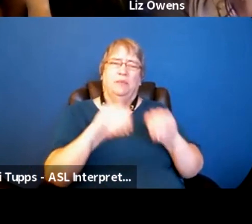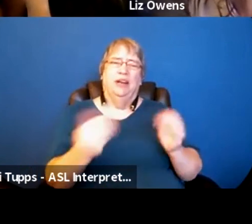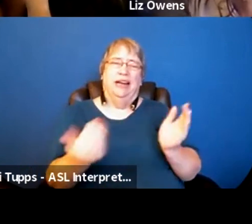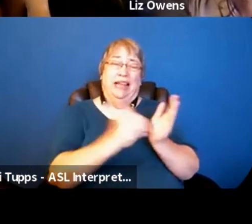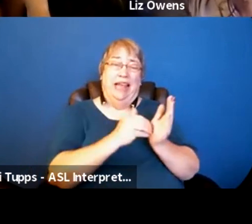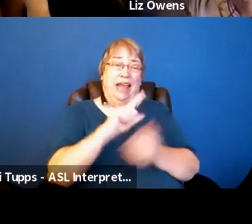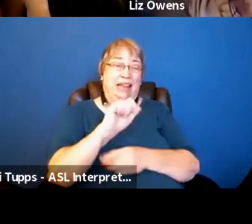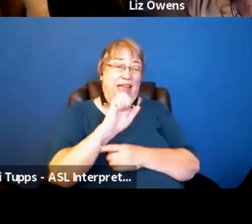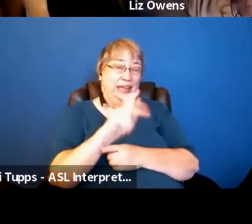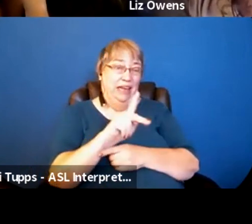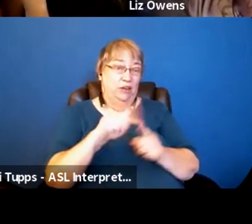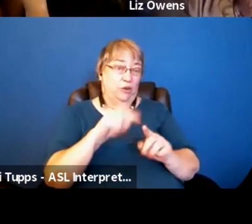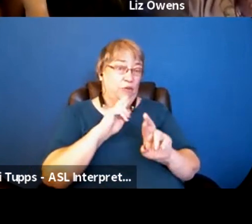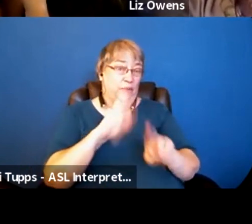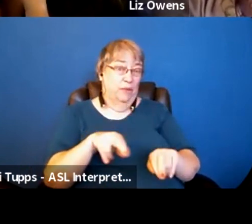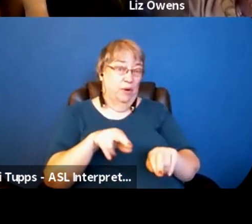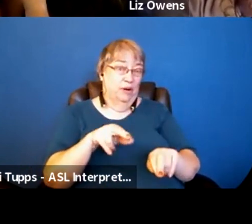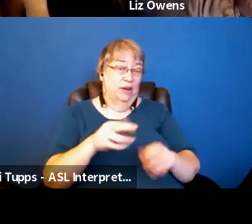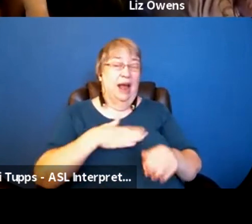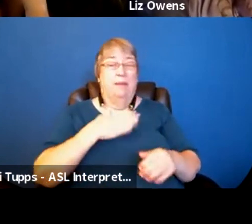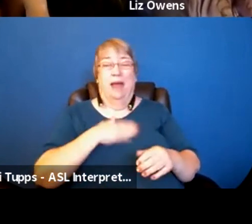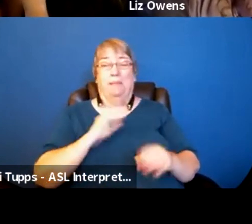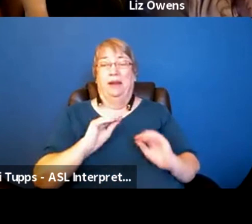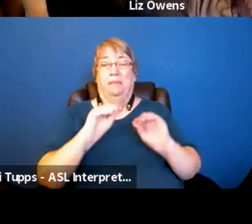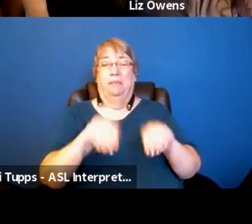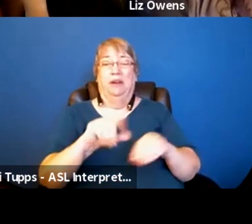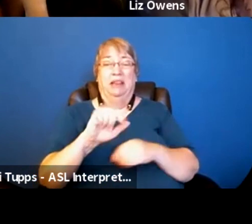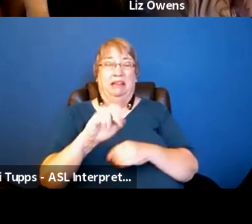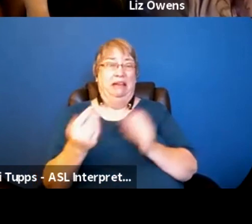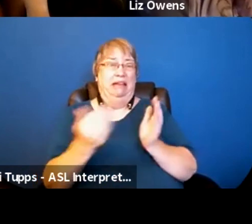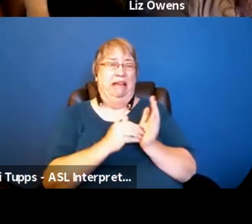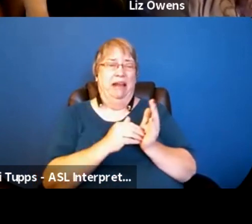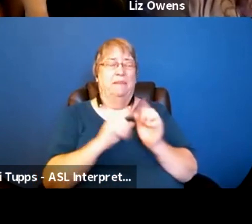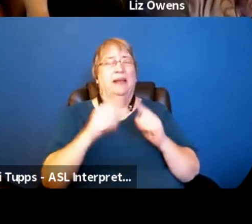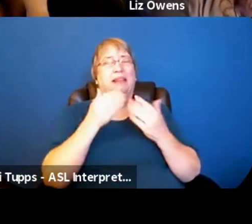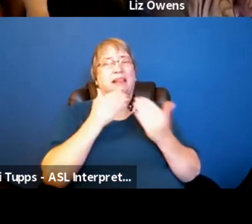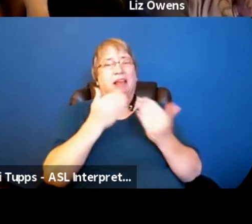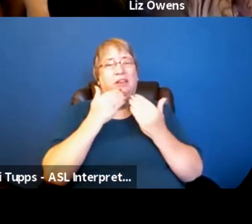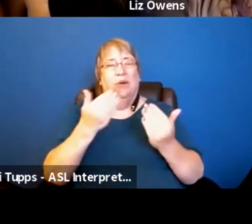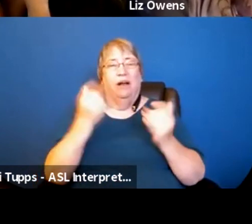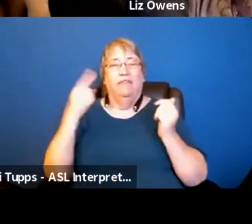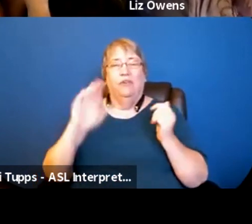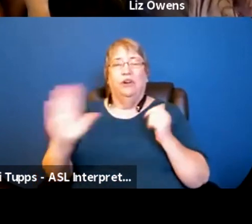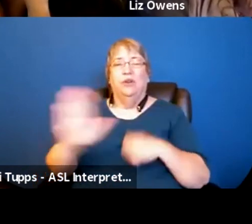case people didn't get it, and I'm happy to share that again. But no, just thanks everybody for your time.